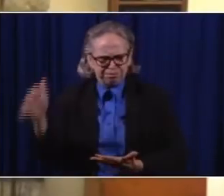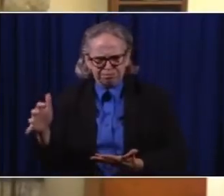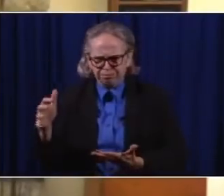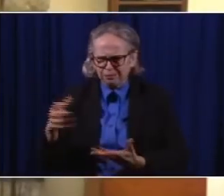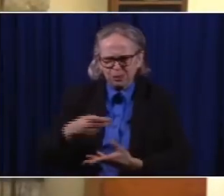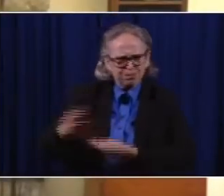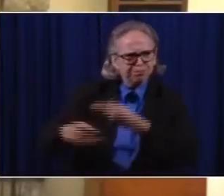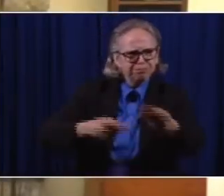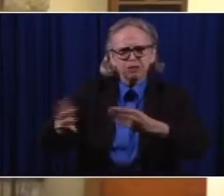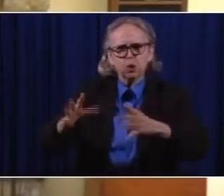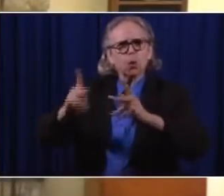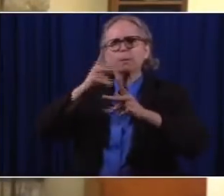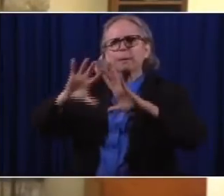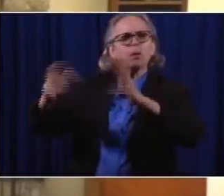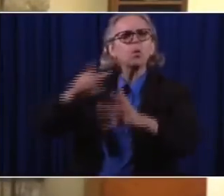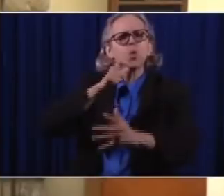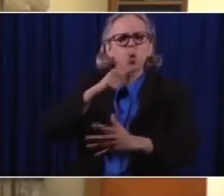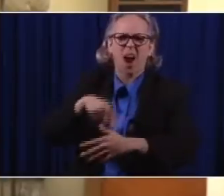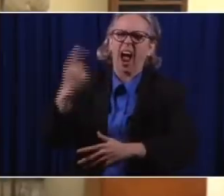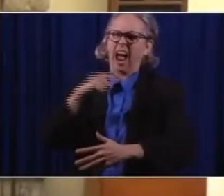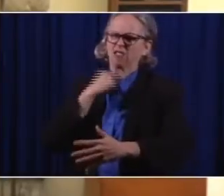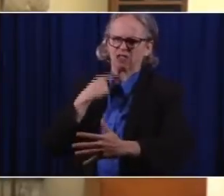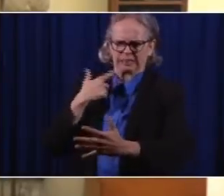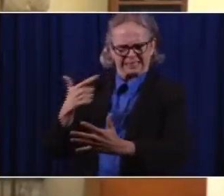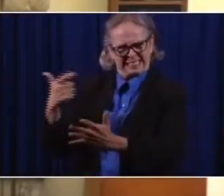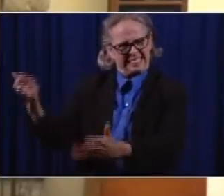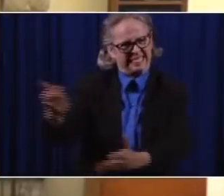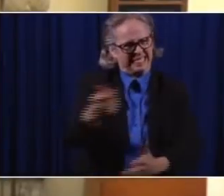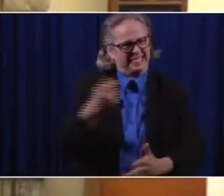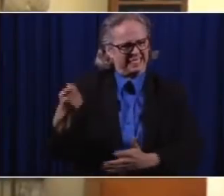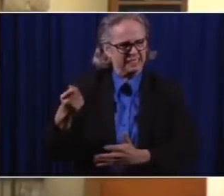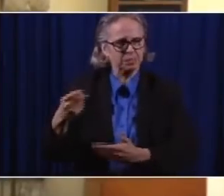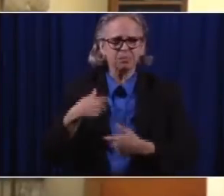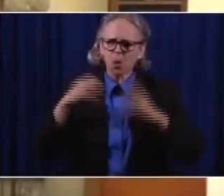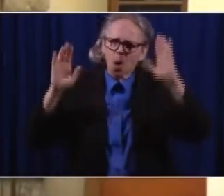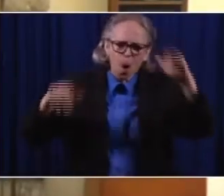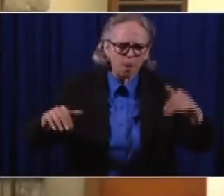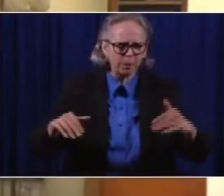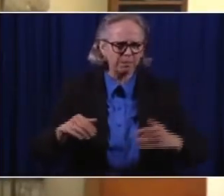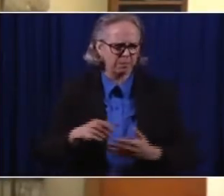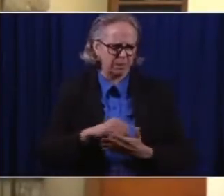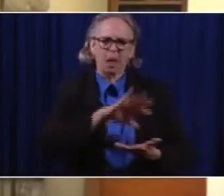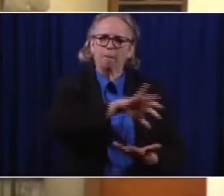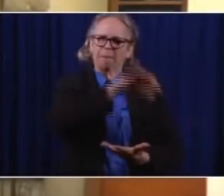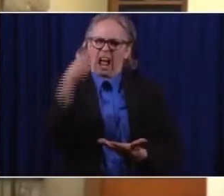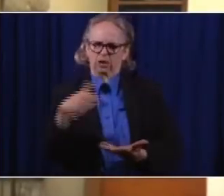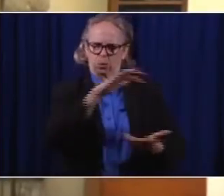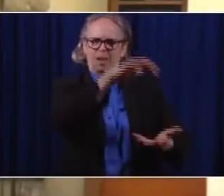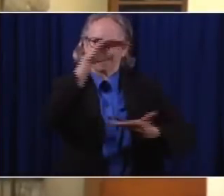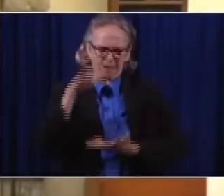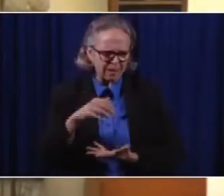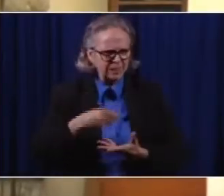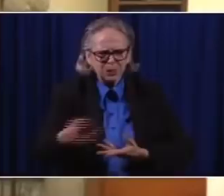as it gets here, it's going to come in batches. And as soon as these batches come, we're going to get it out.